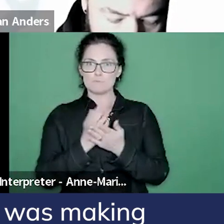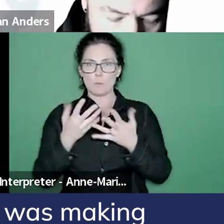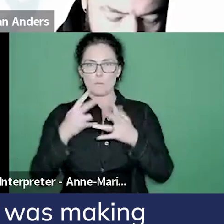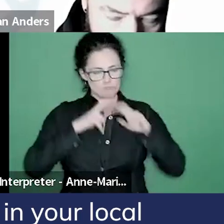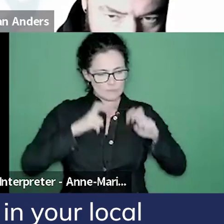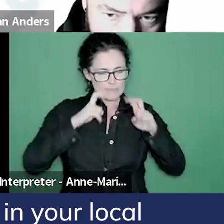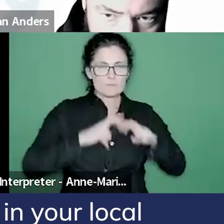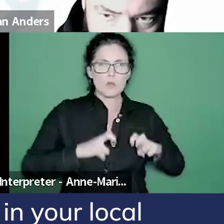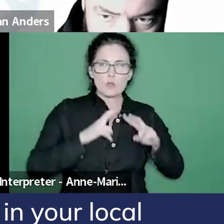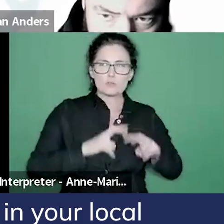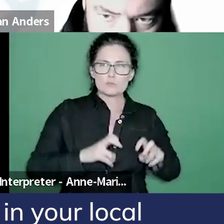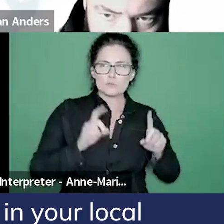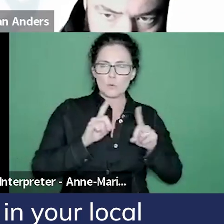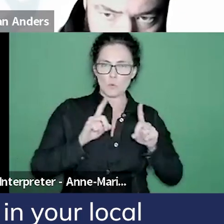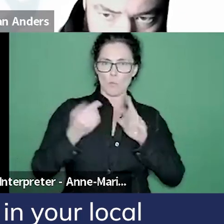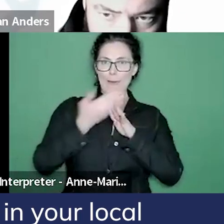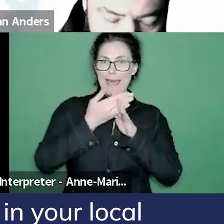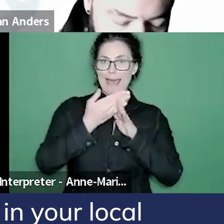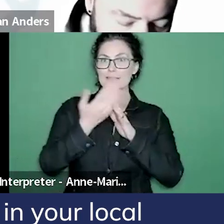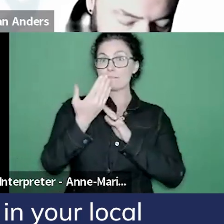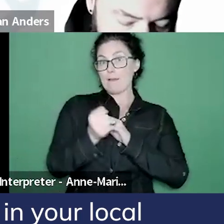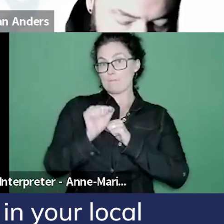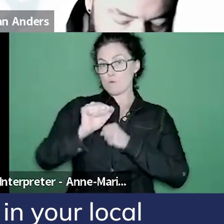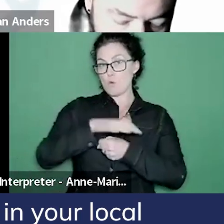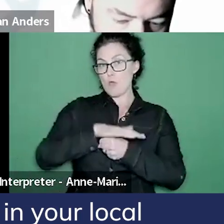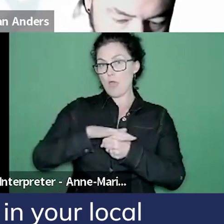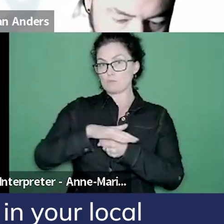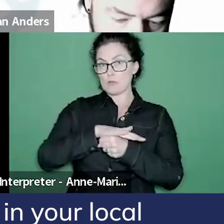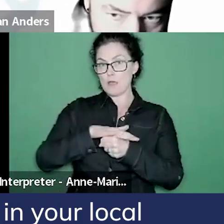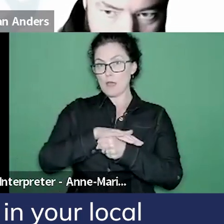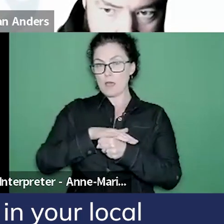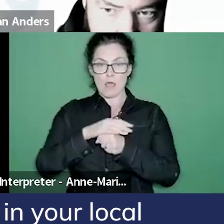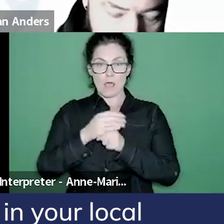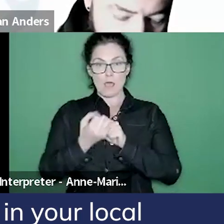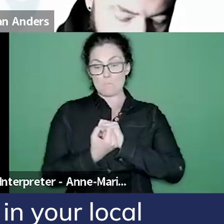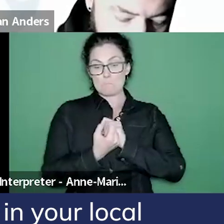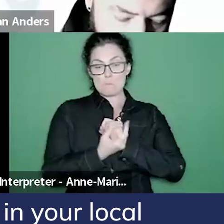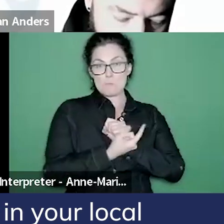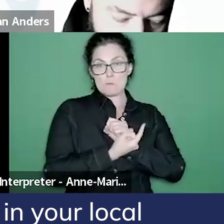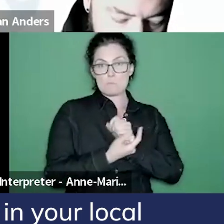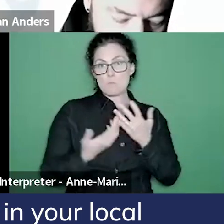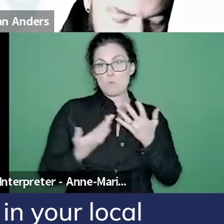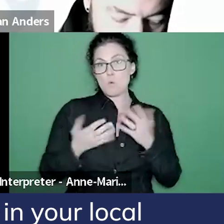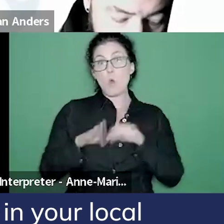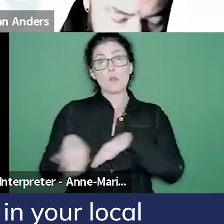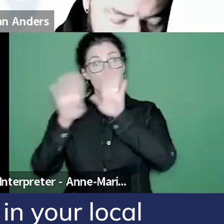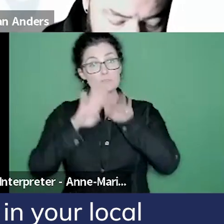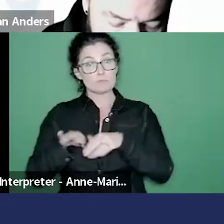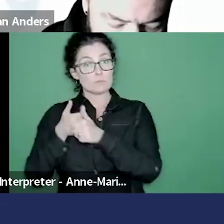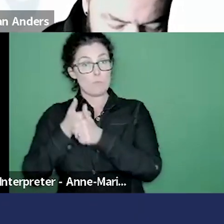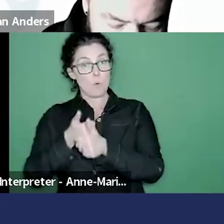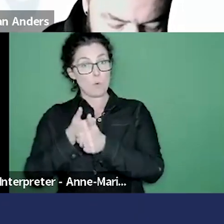research about what access to support there is available in either in your local area, or what national support is